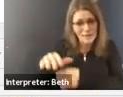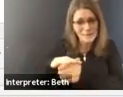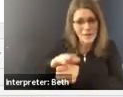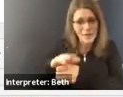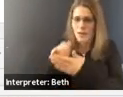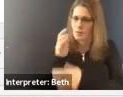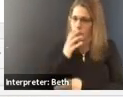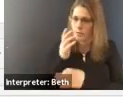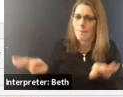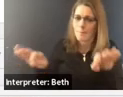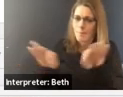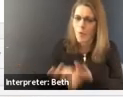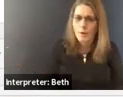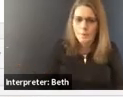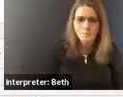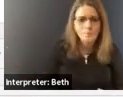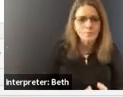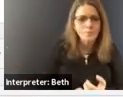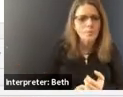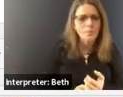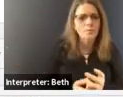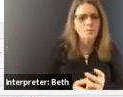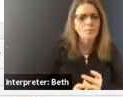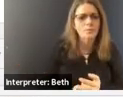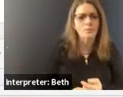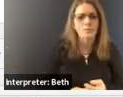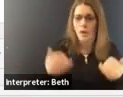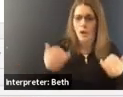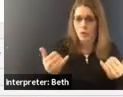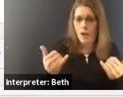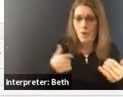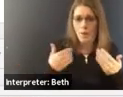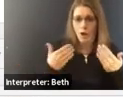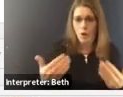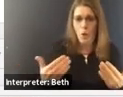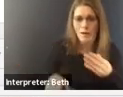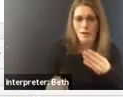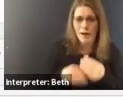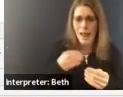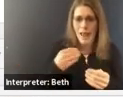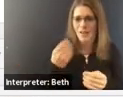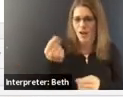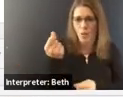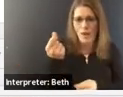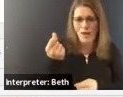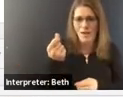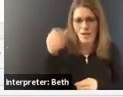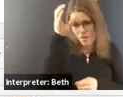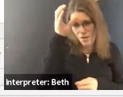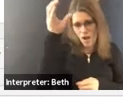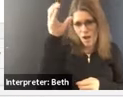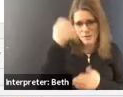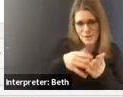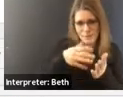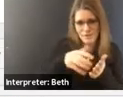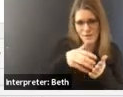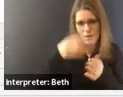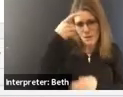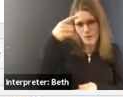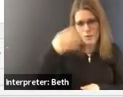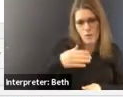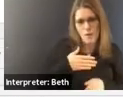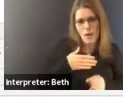And so I'm going to add a quick concept sketch for what my main fuselage and